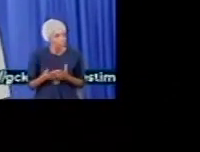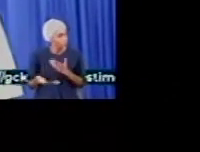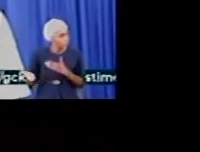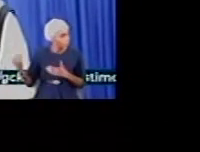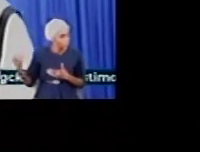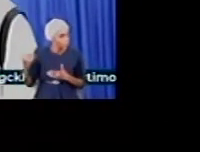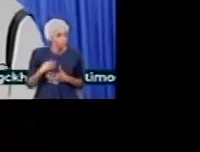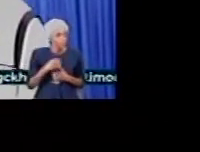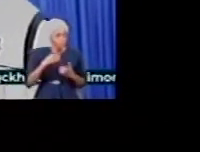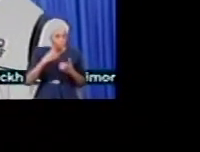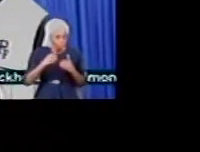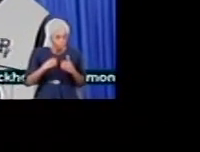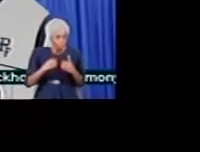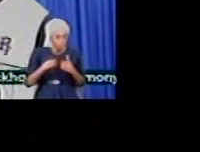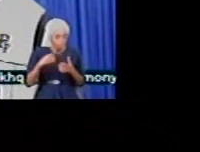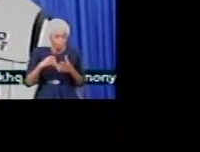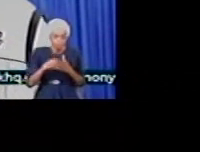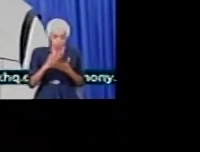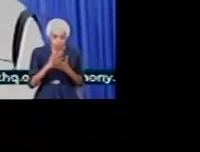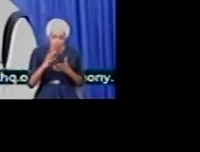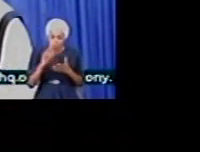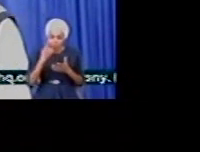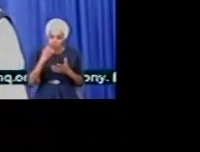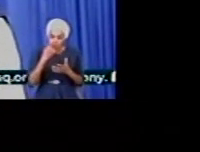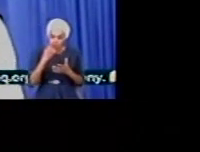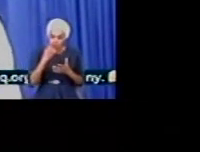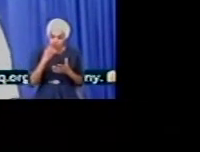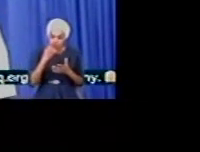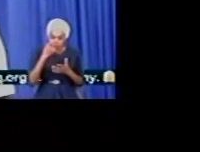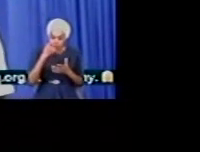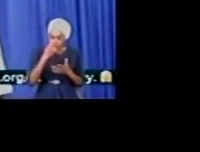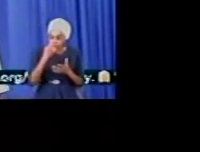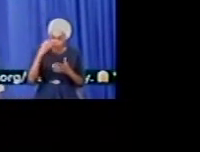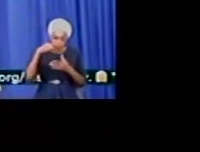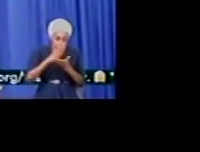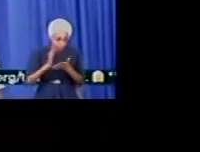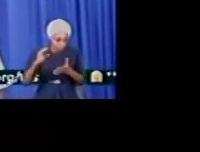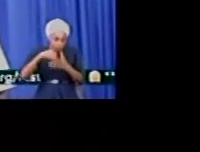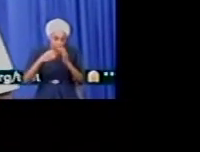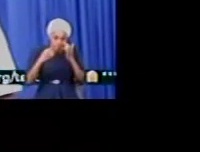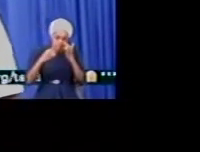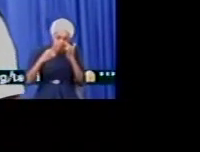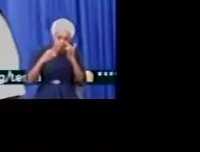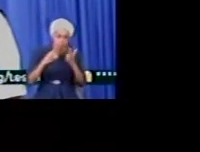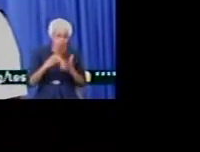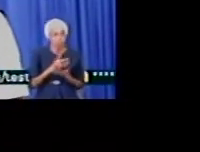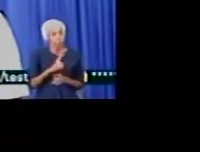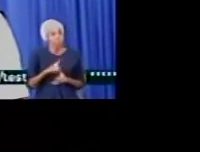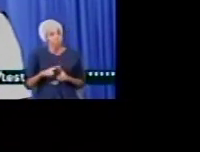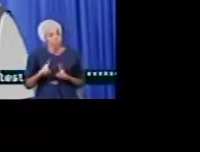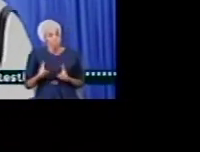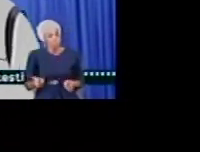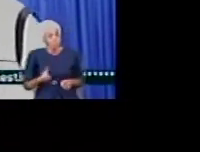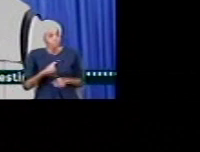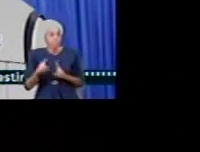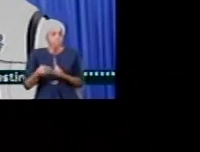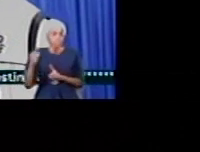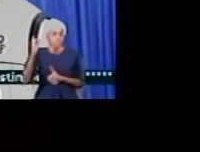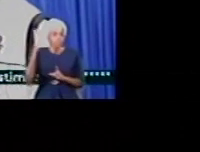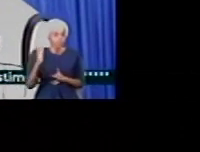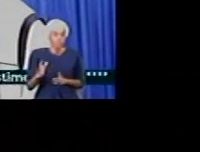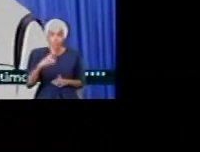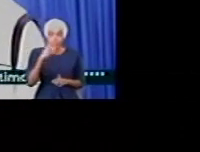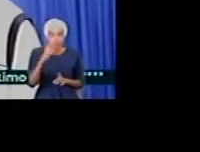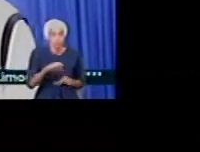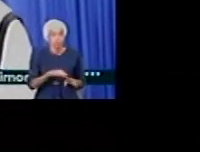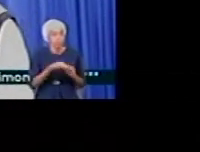myself. And unfortunately, when the pastor said we should touch our hands on wherever the part